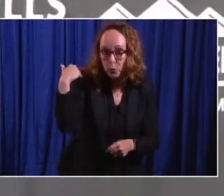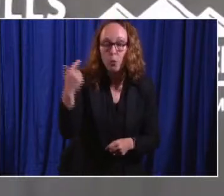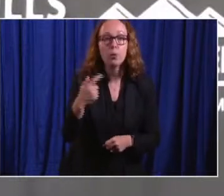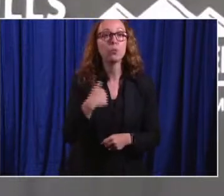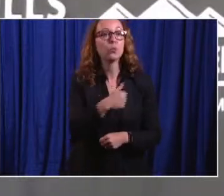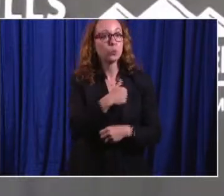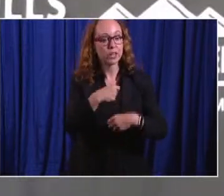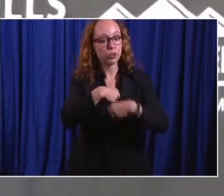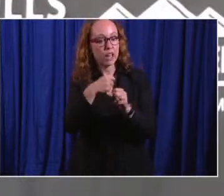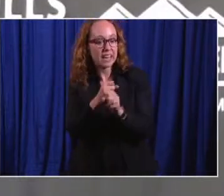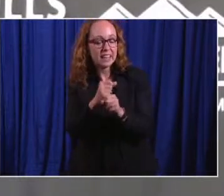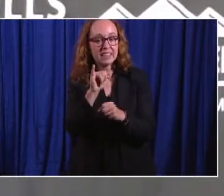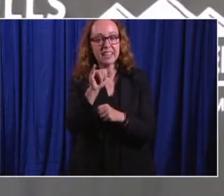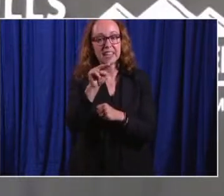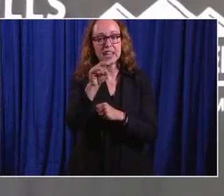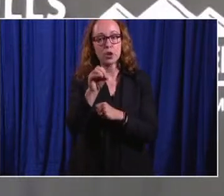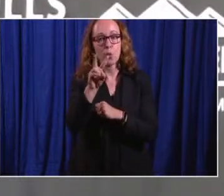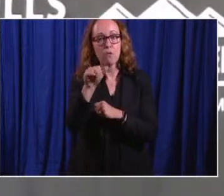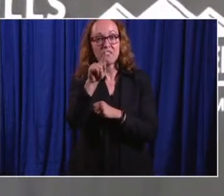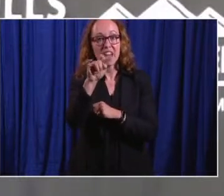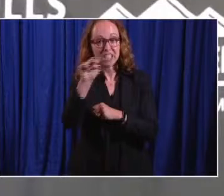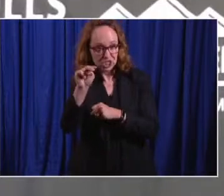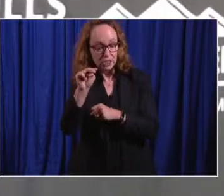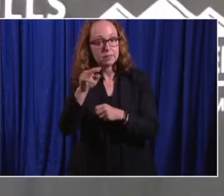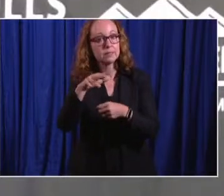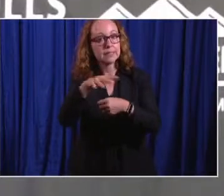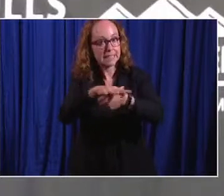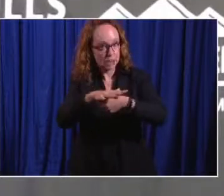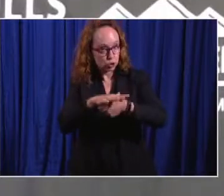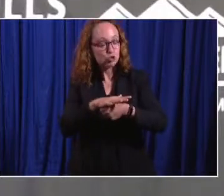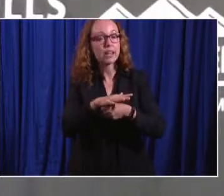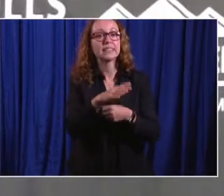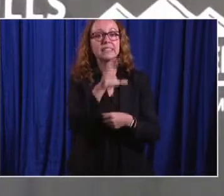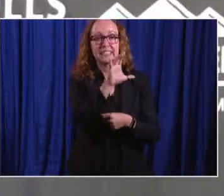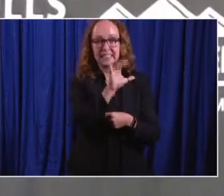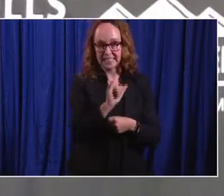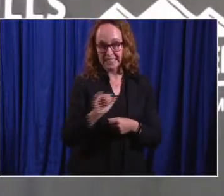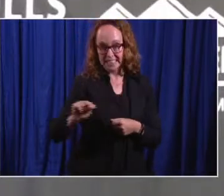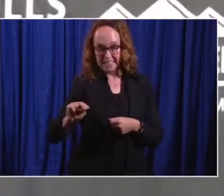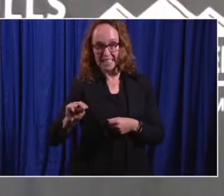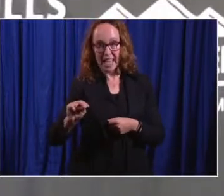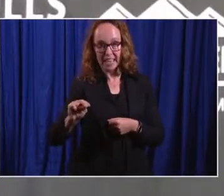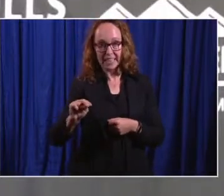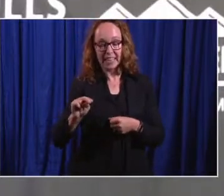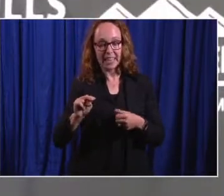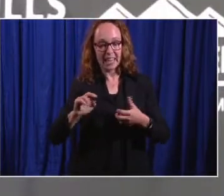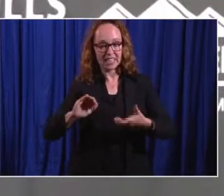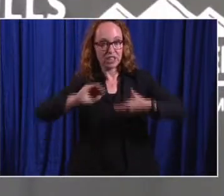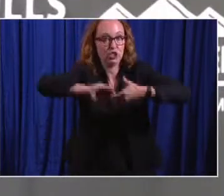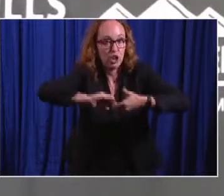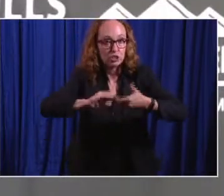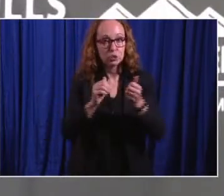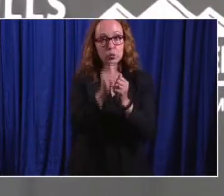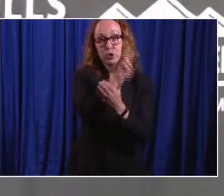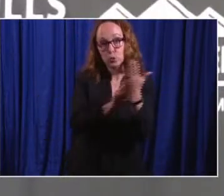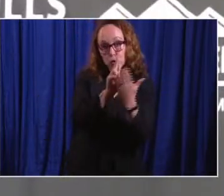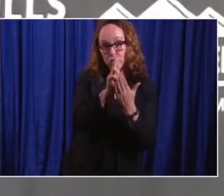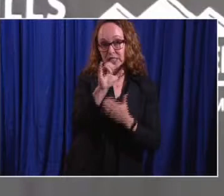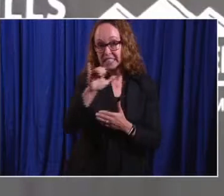the Innovation District in Cincinnati in conjunction with the University of Cincinnati and Cincinnati